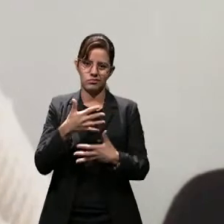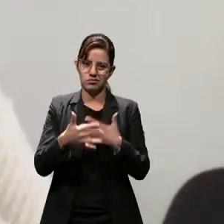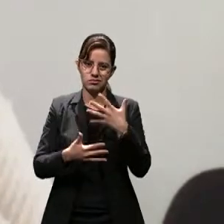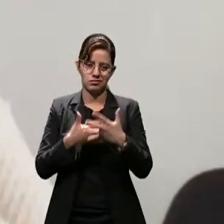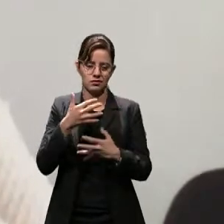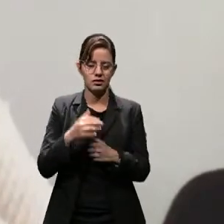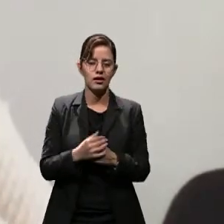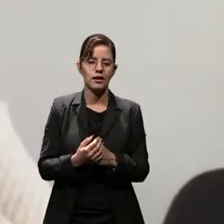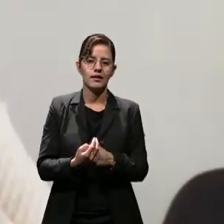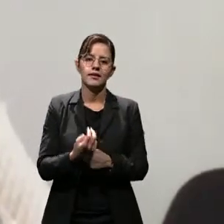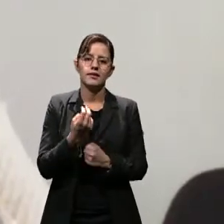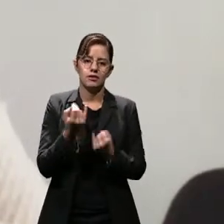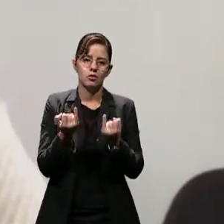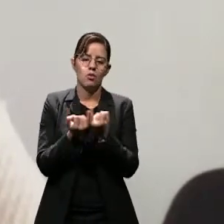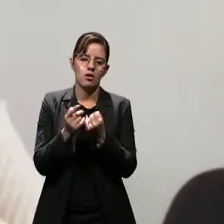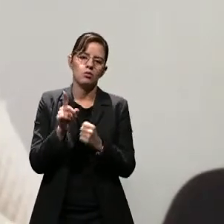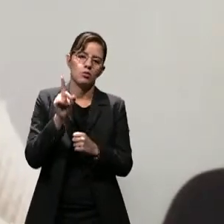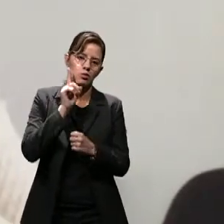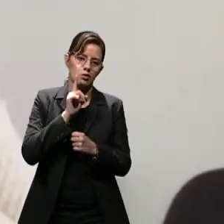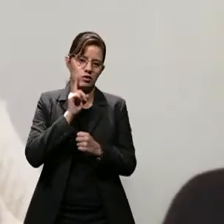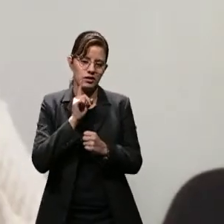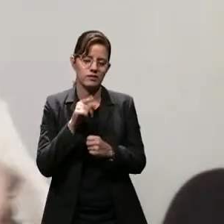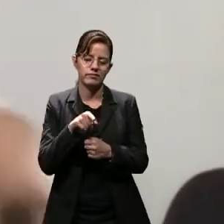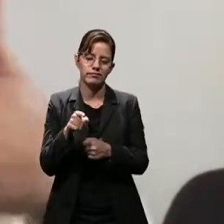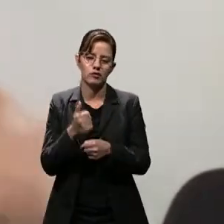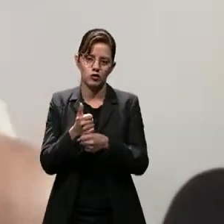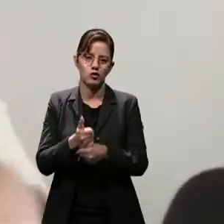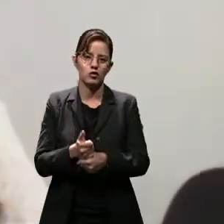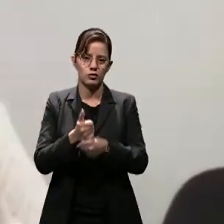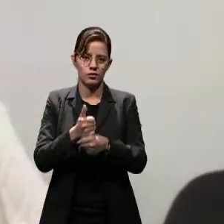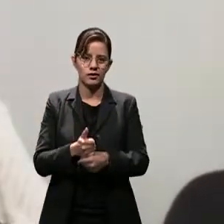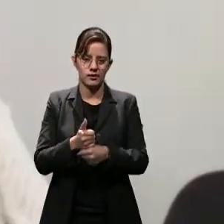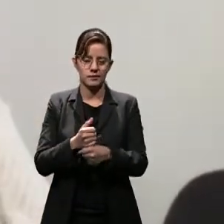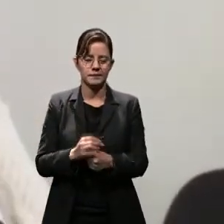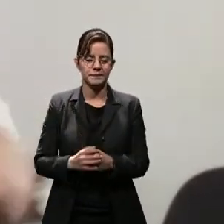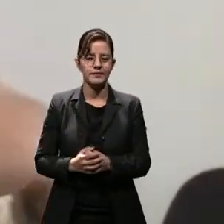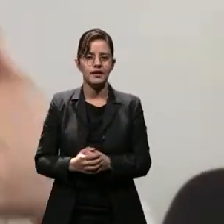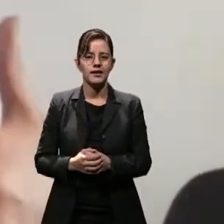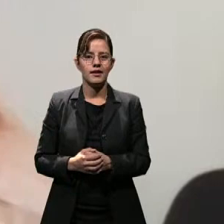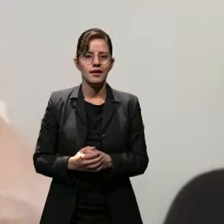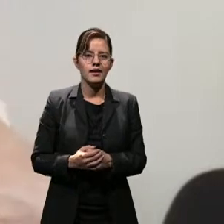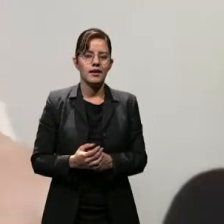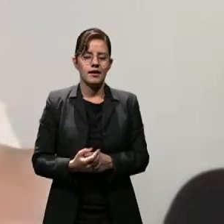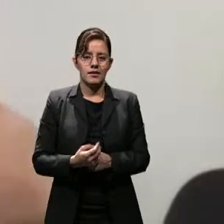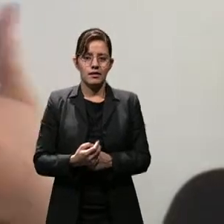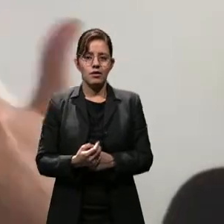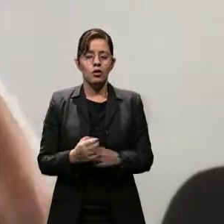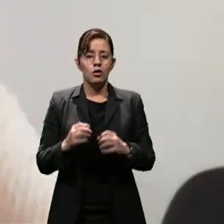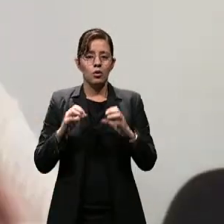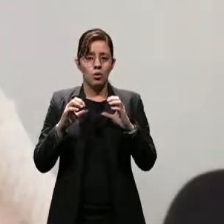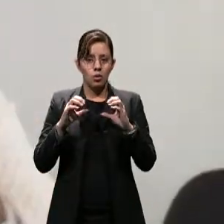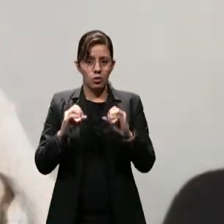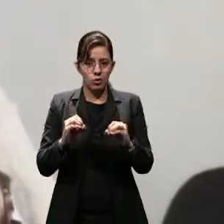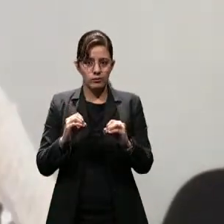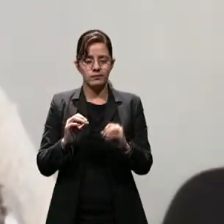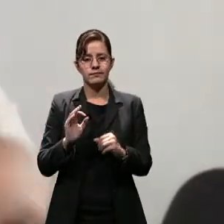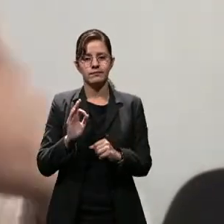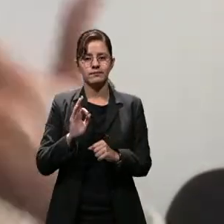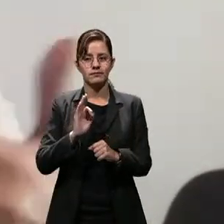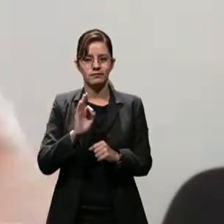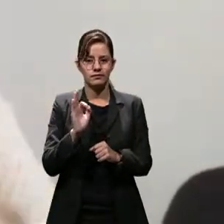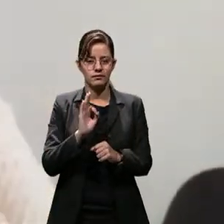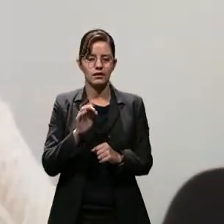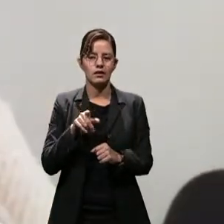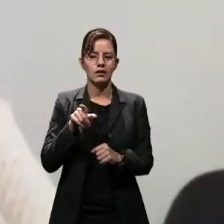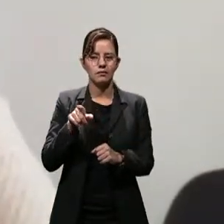creates the right to say it in some way scenario so that women are facing violence